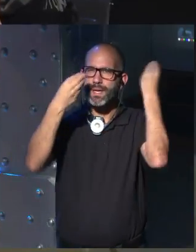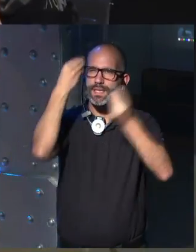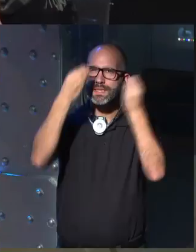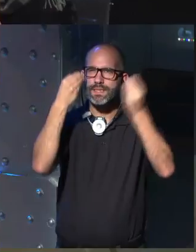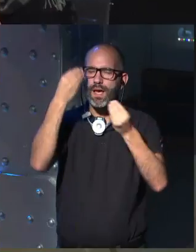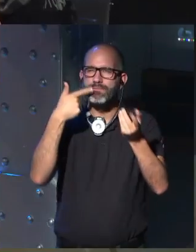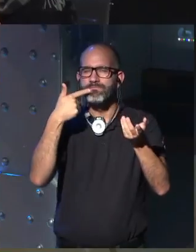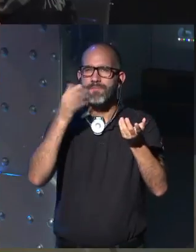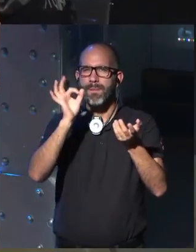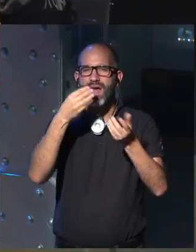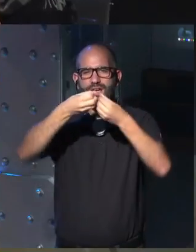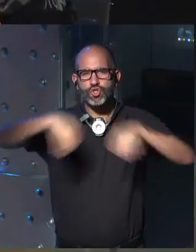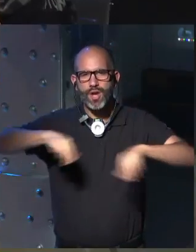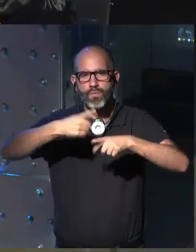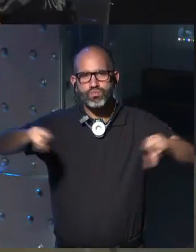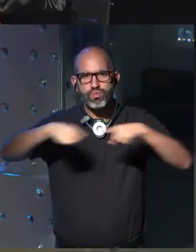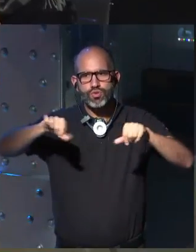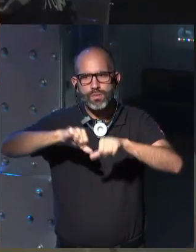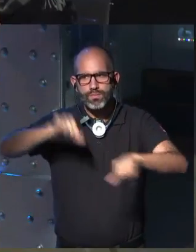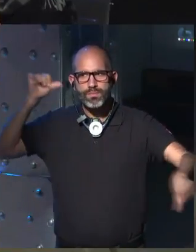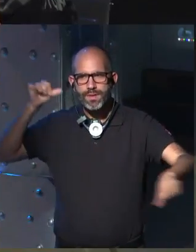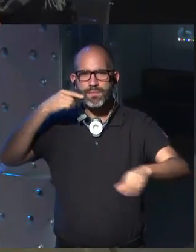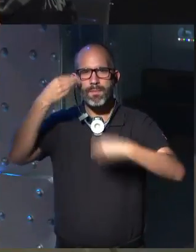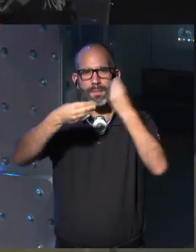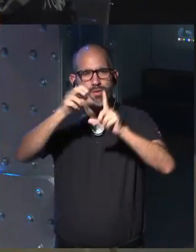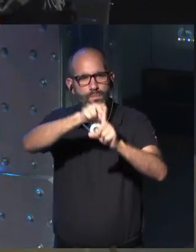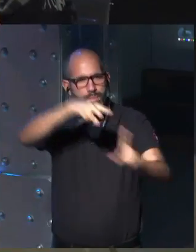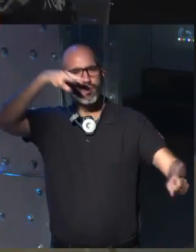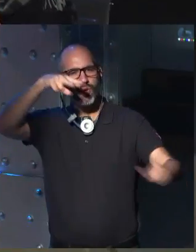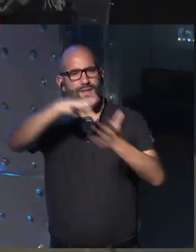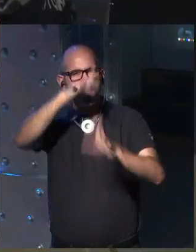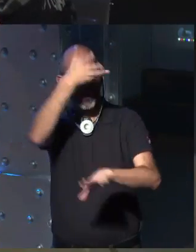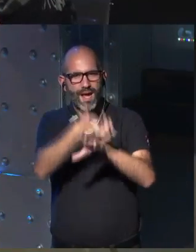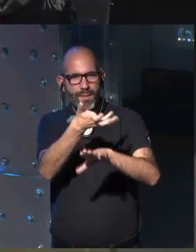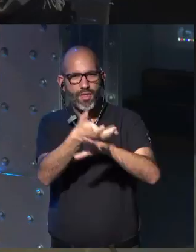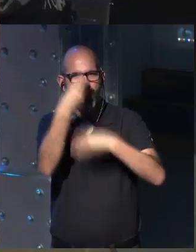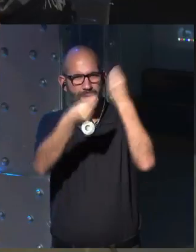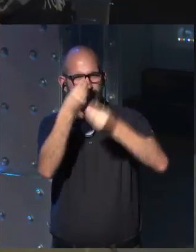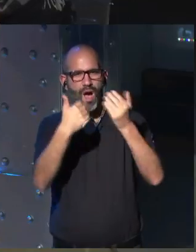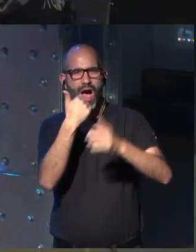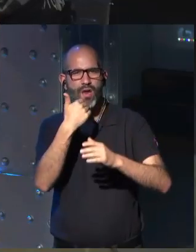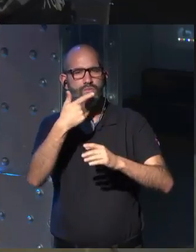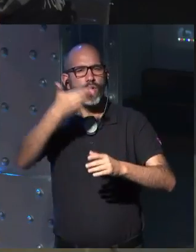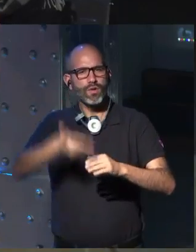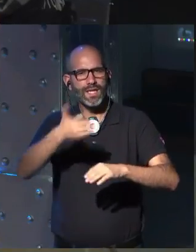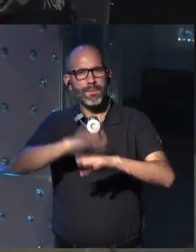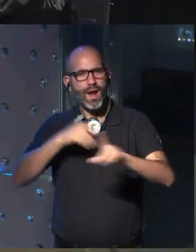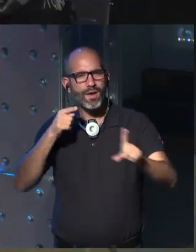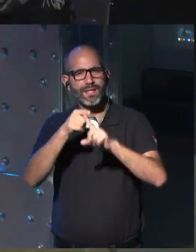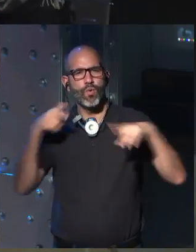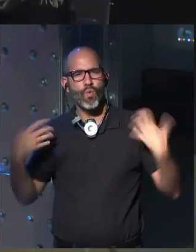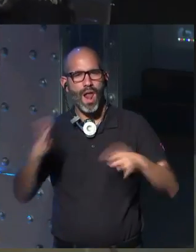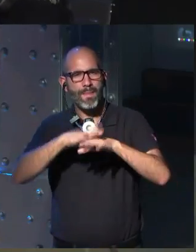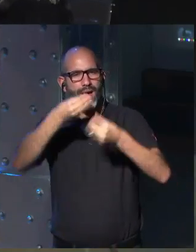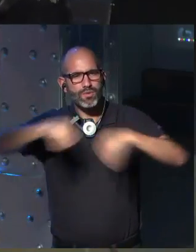the prism of recording, was a really good way to see the totality of the history, because I noticed that the